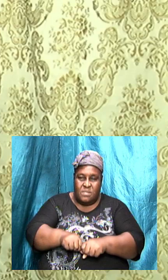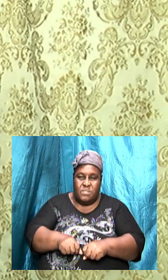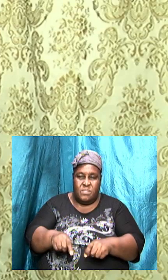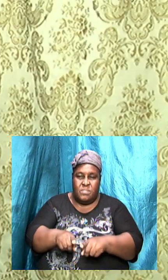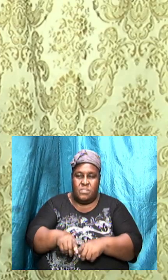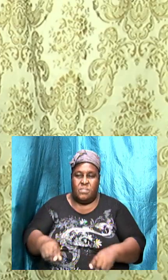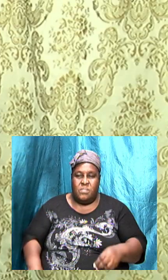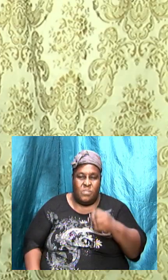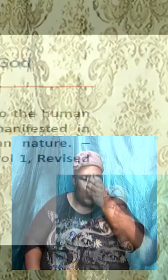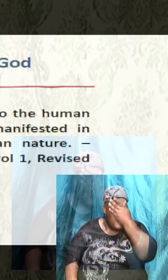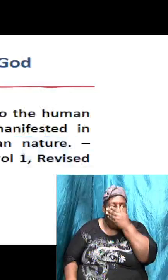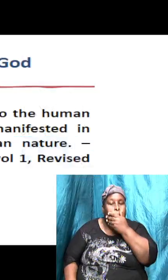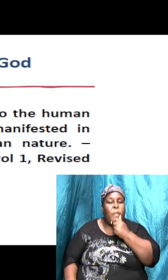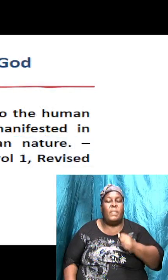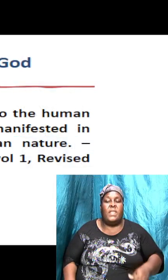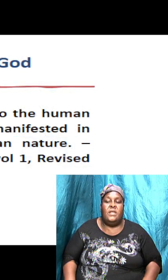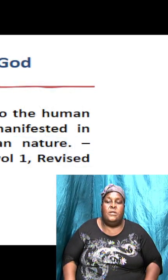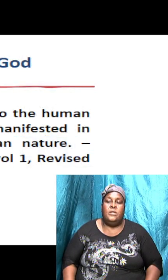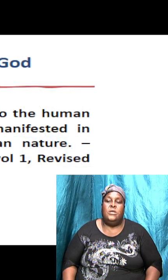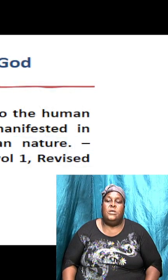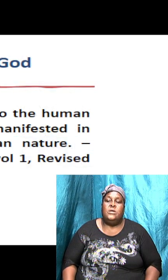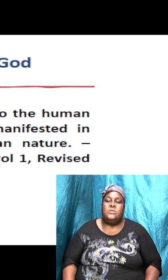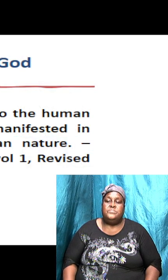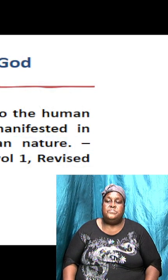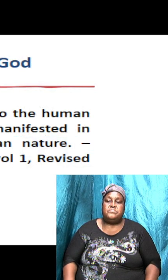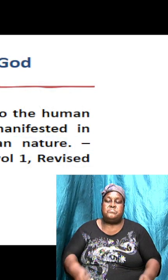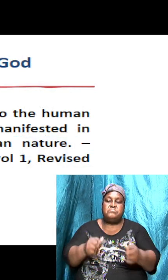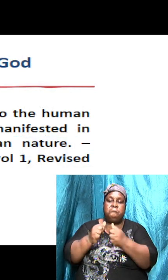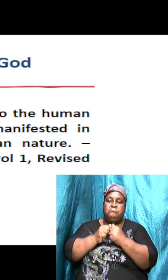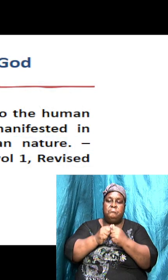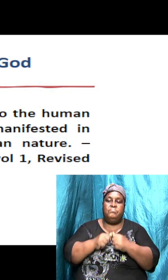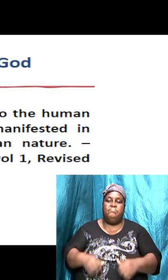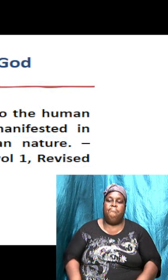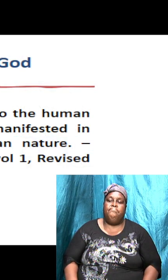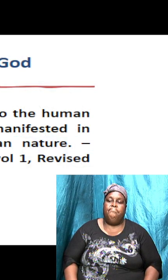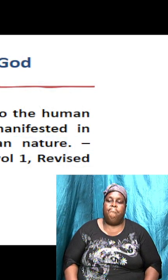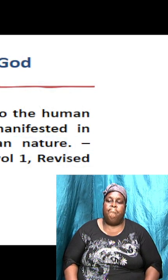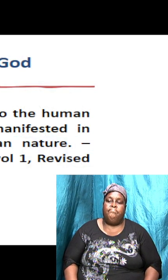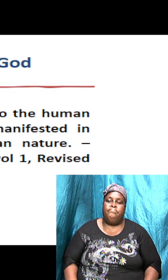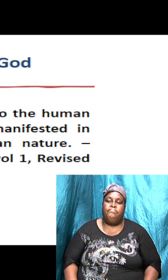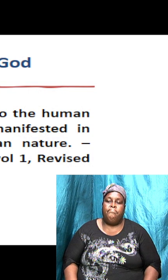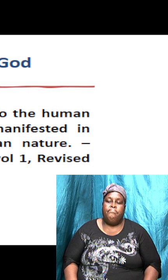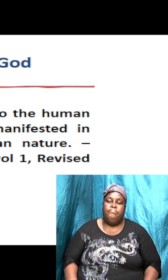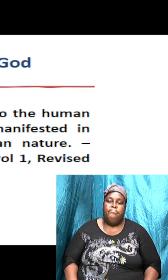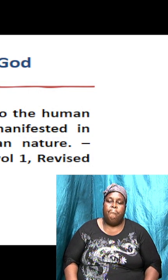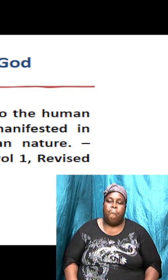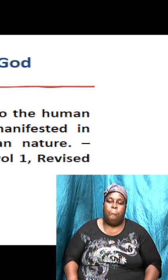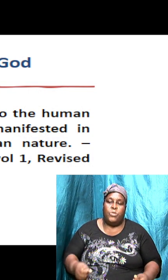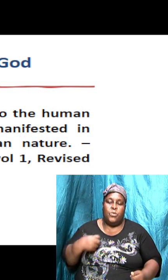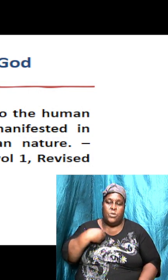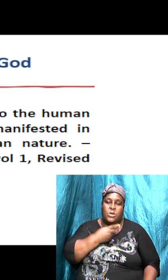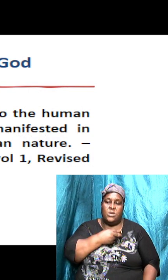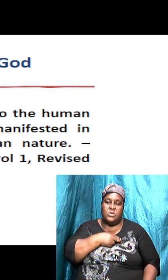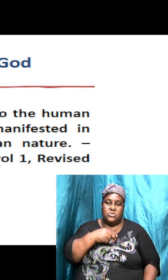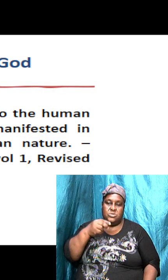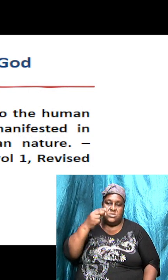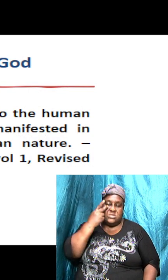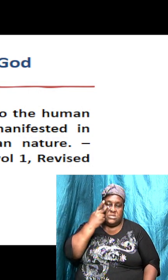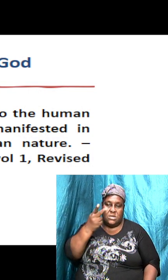move up together. Amen. I want us to